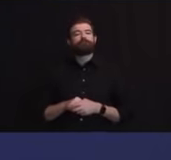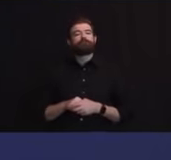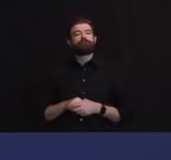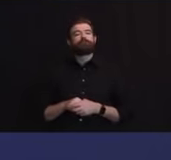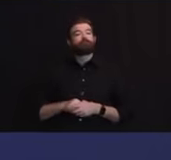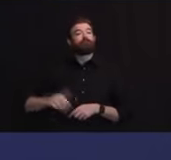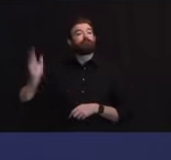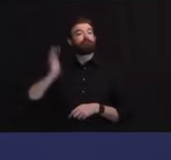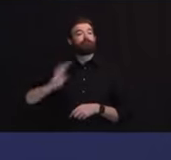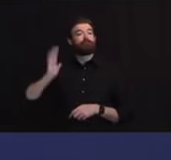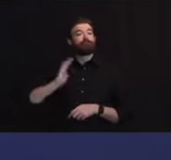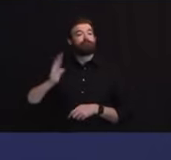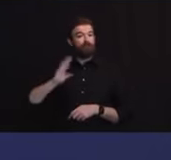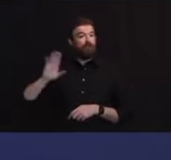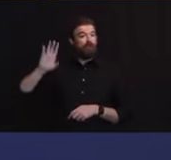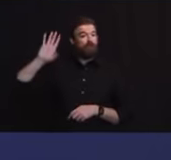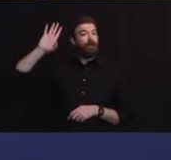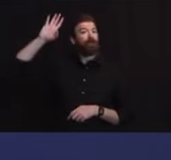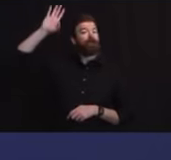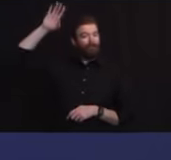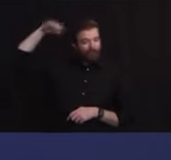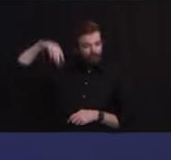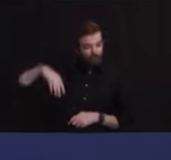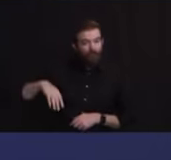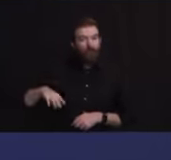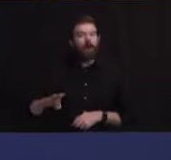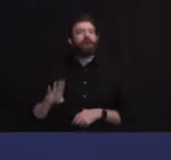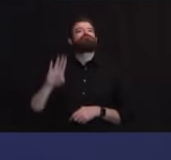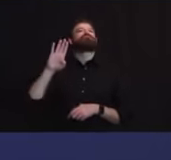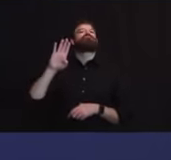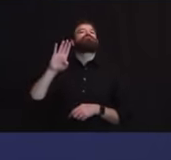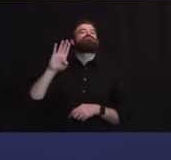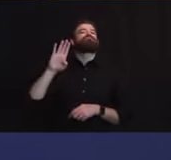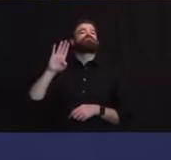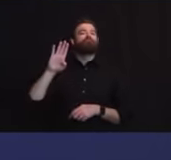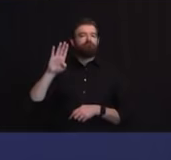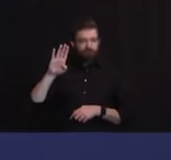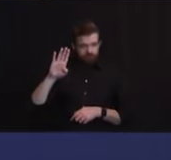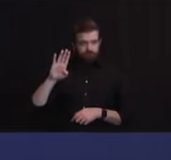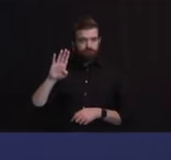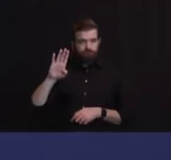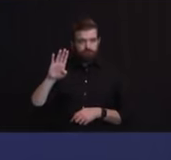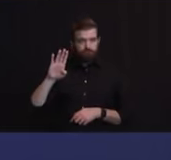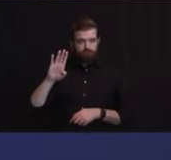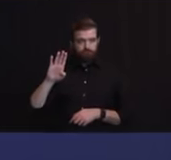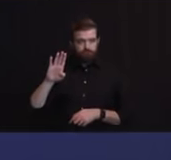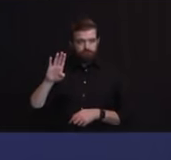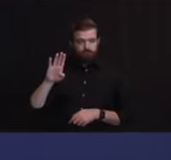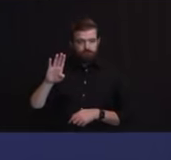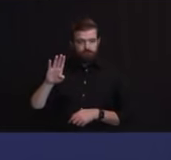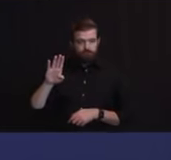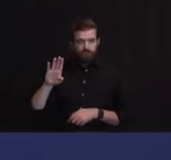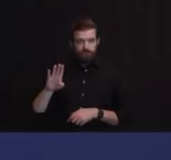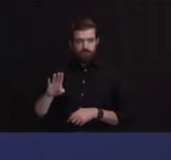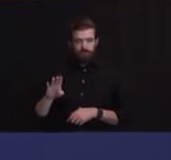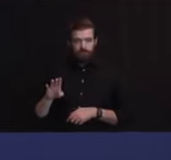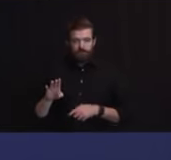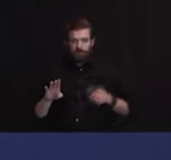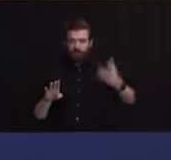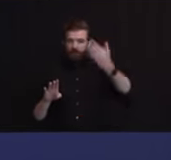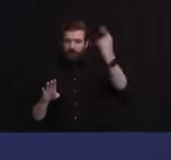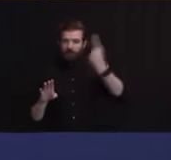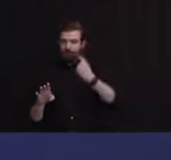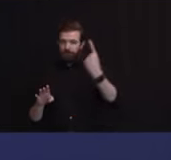more importantly, it went sideways. I don't want to put words in your mouth, but Alex, one question you didn't ask, which I think is a worthy